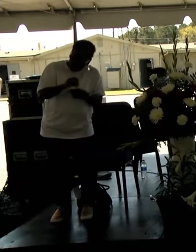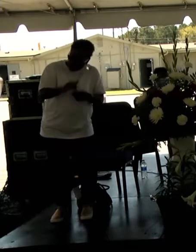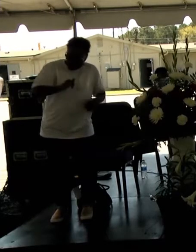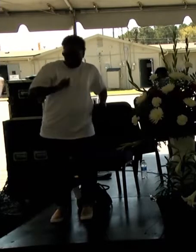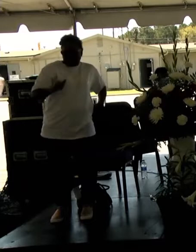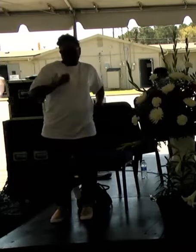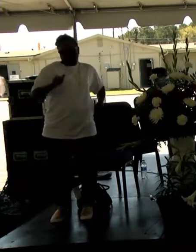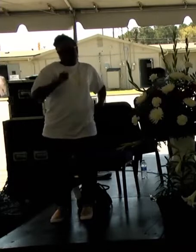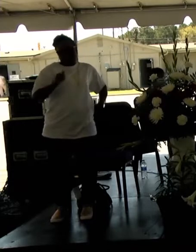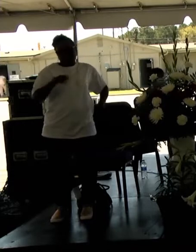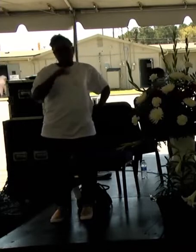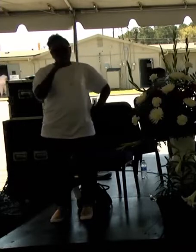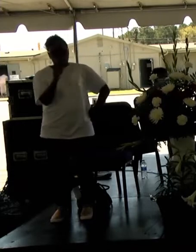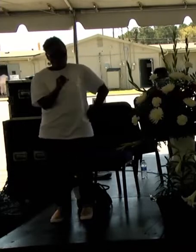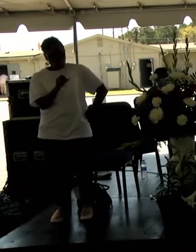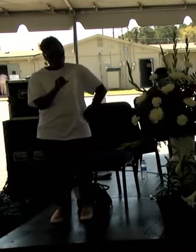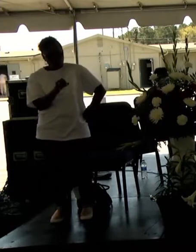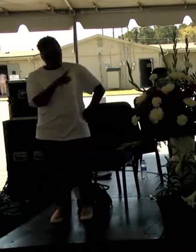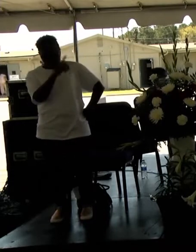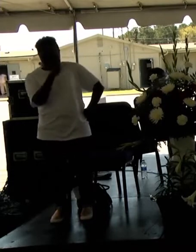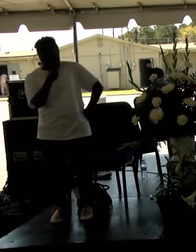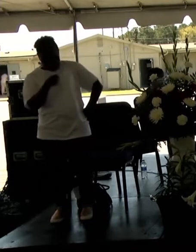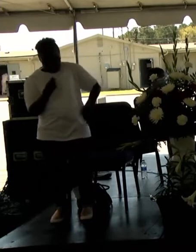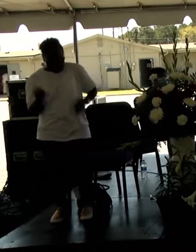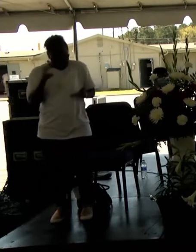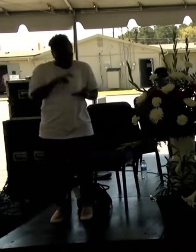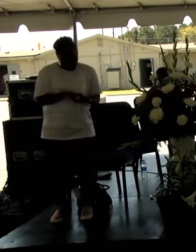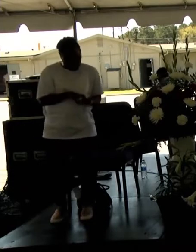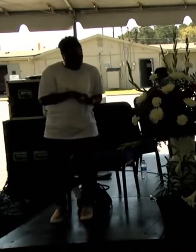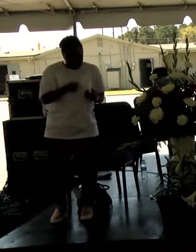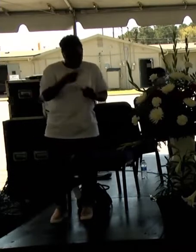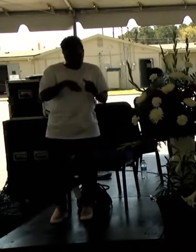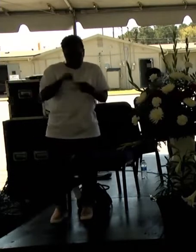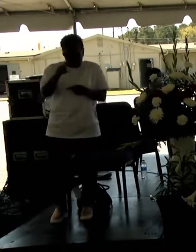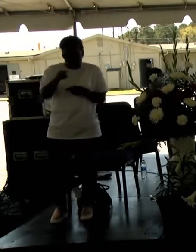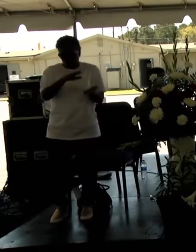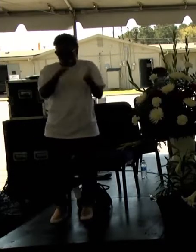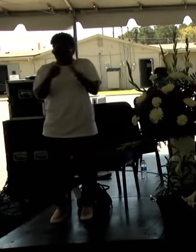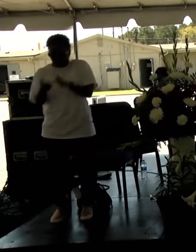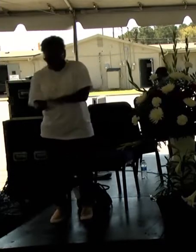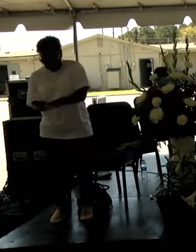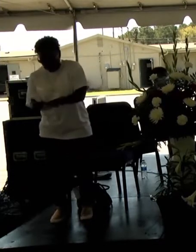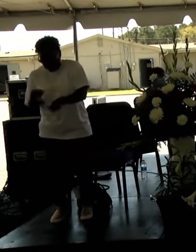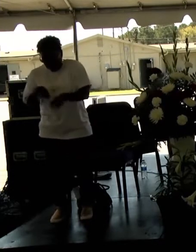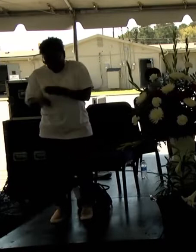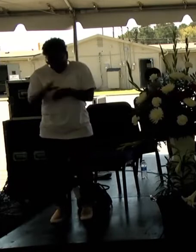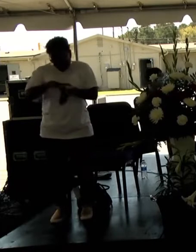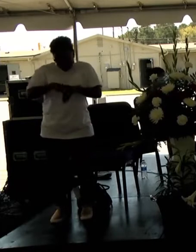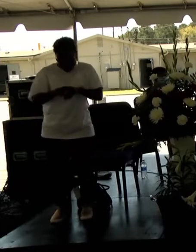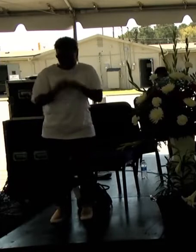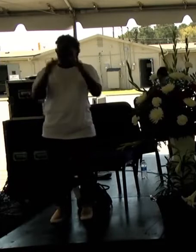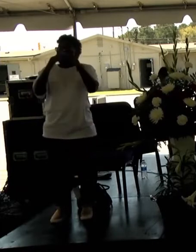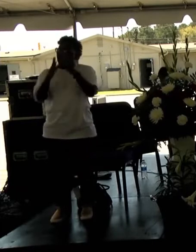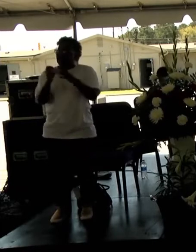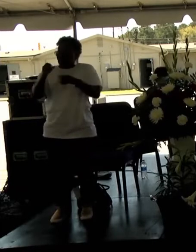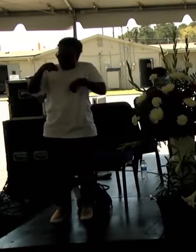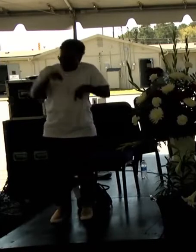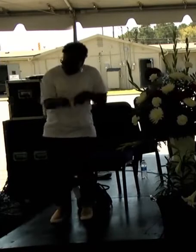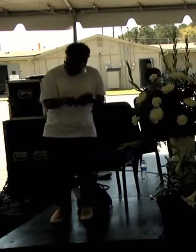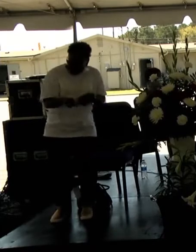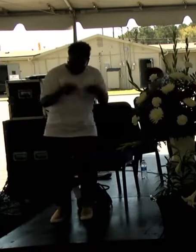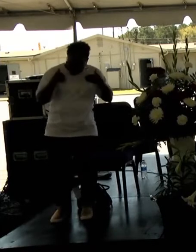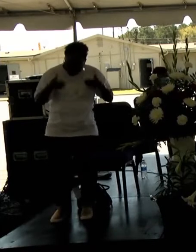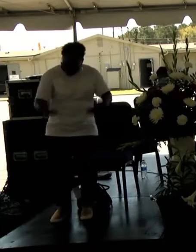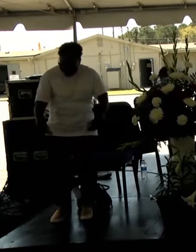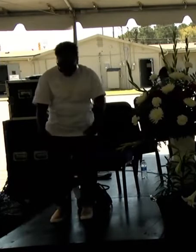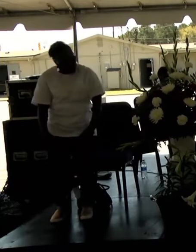can do. So since I got up, when you die, if this earthly house of this tabernacle